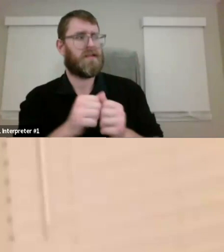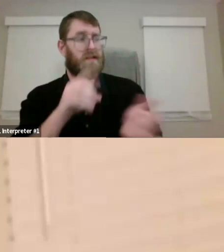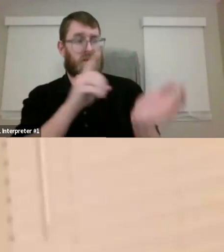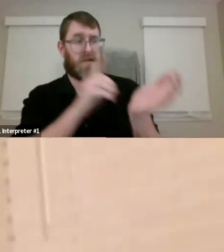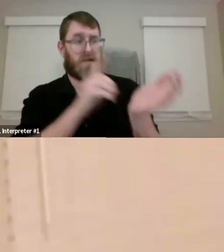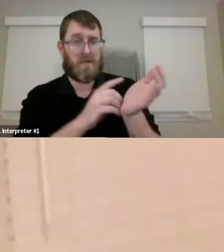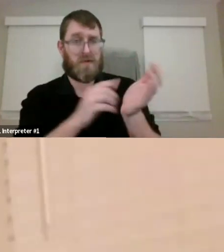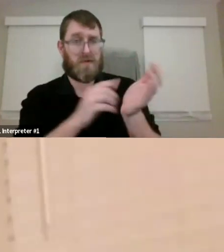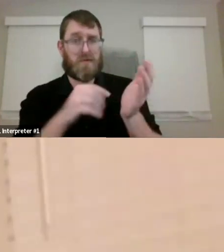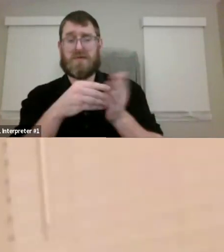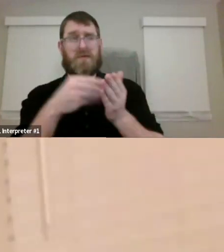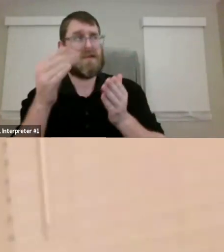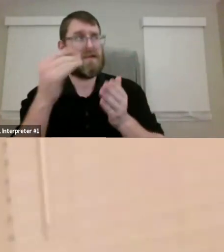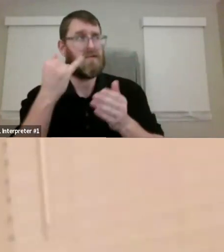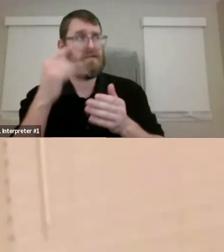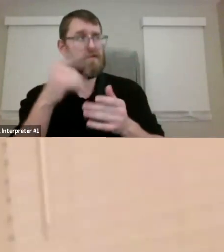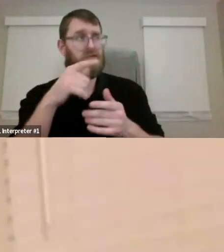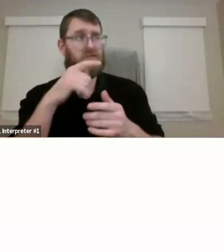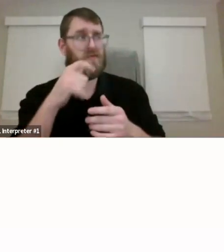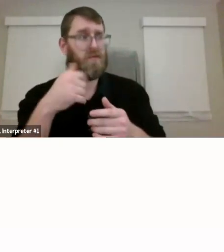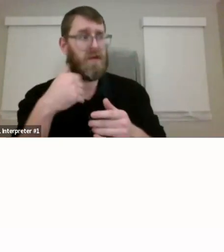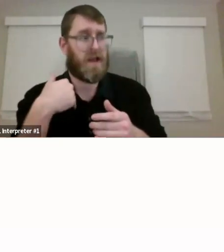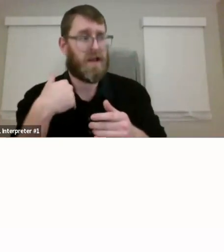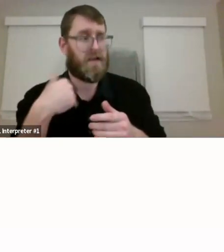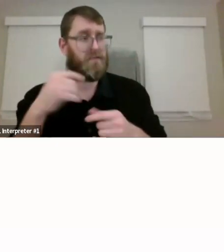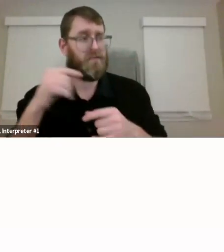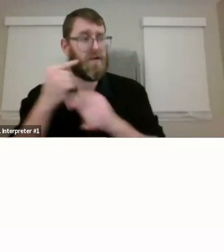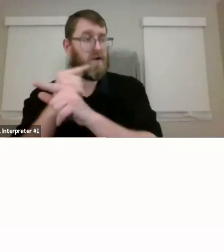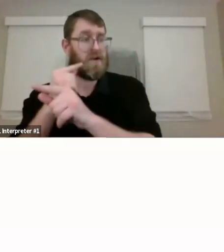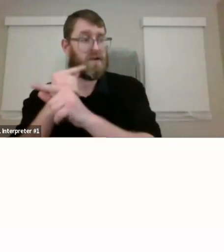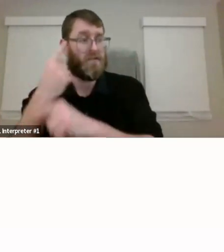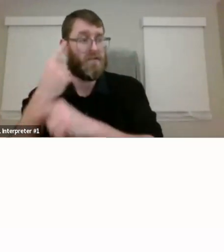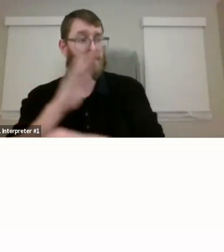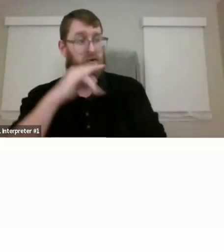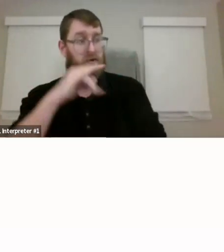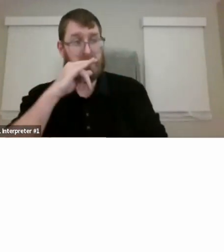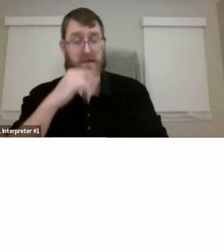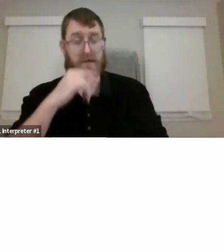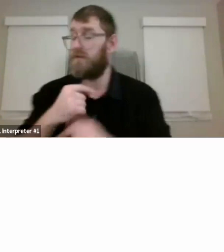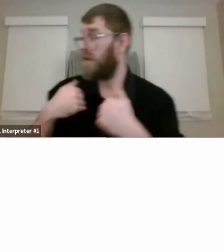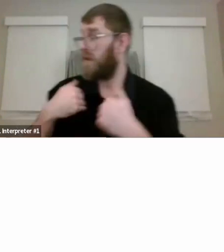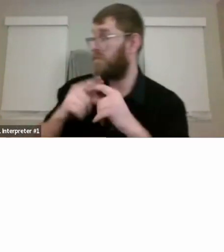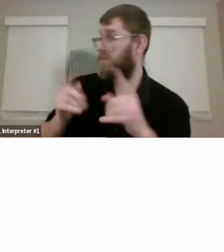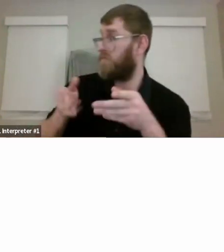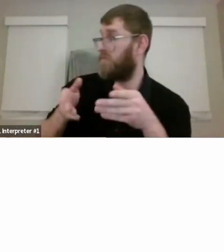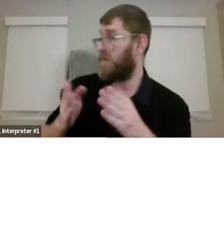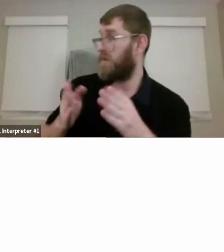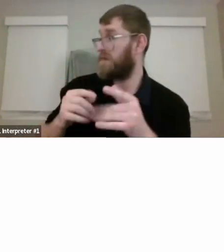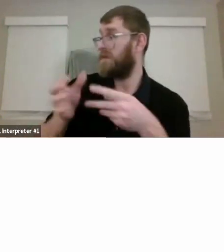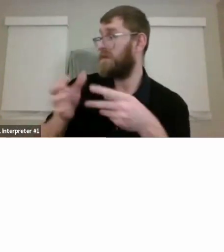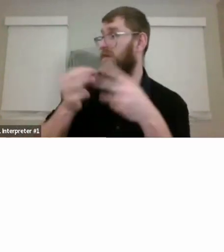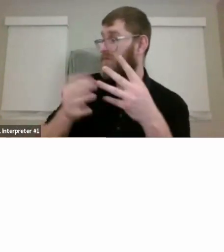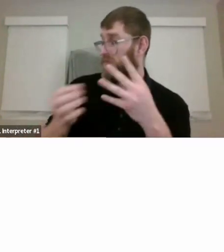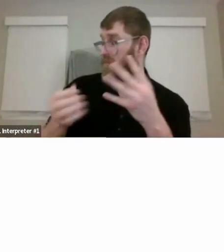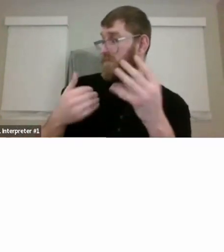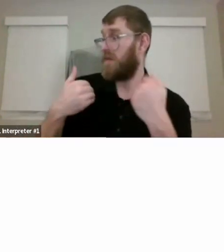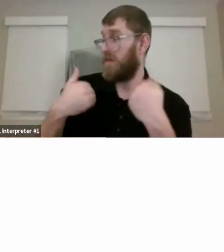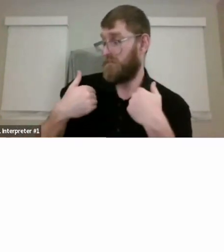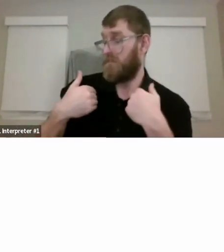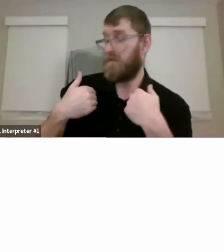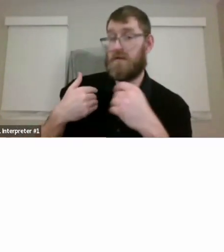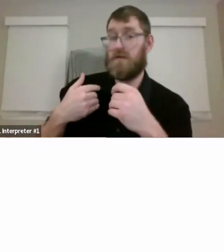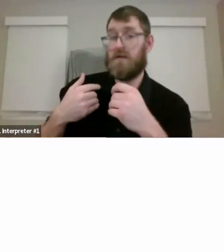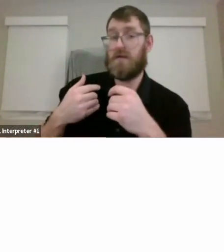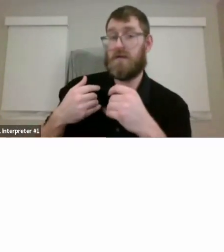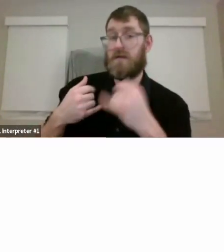don't have guardianship? So there's different ways that you can, there's different alternatives that can be